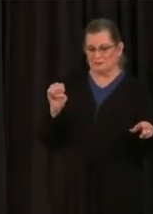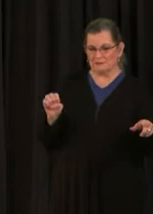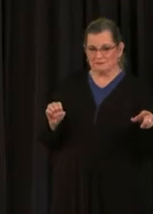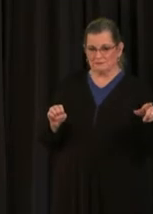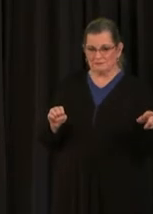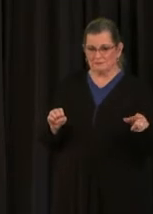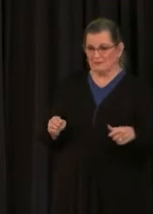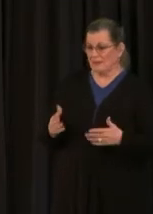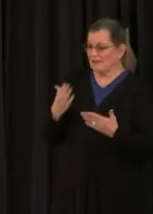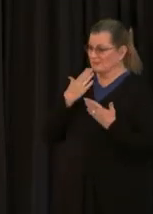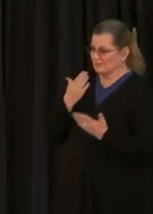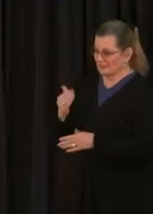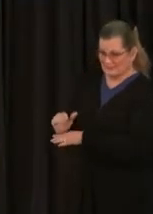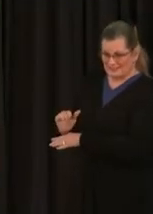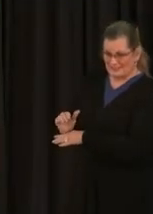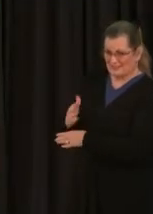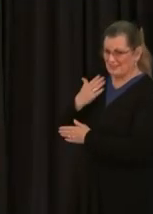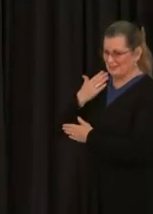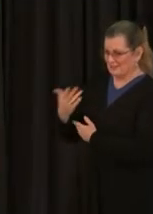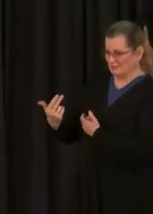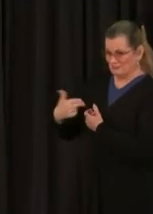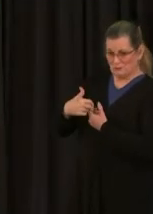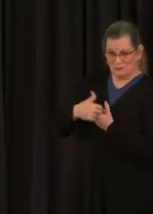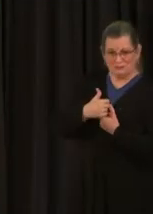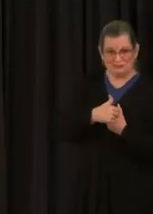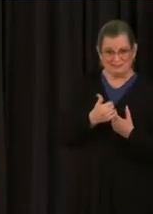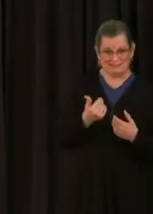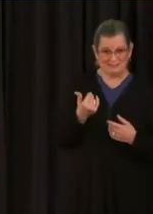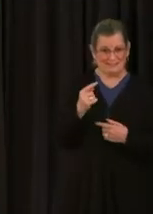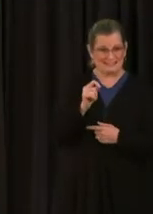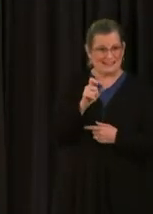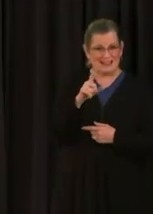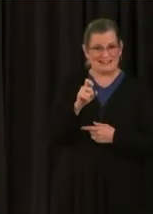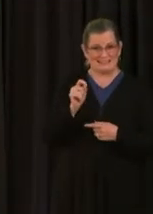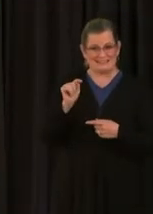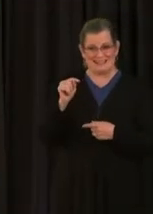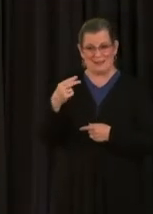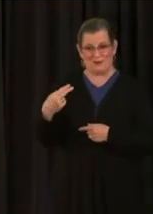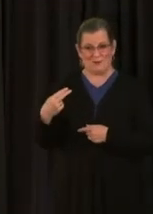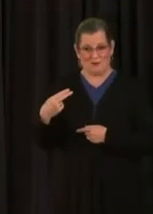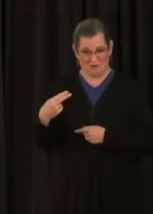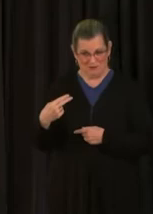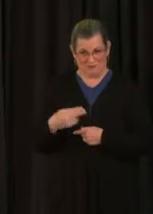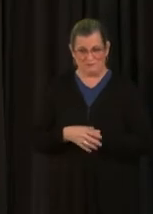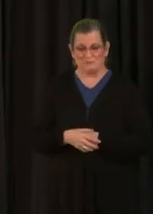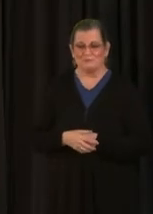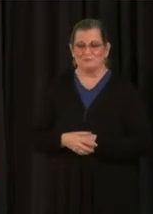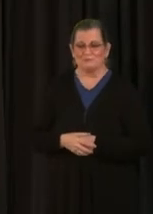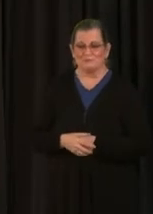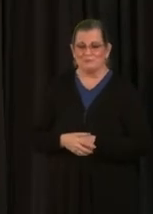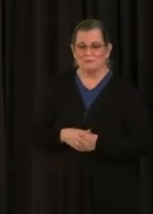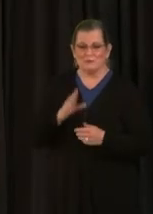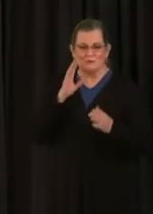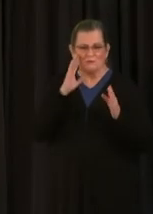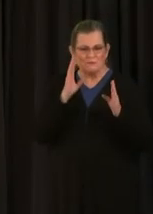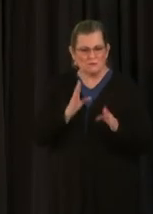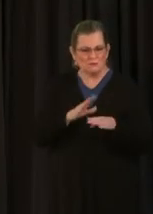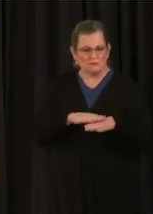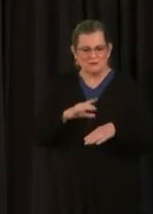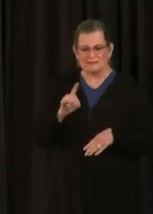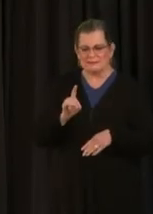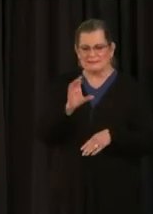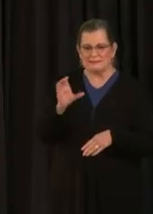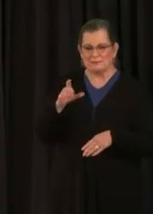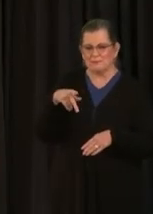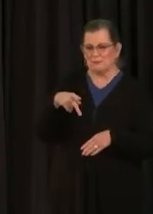evening. Thank you for joining this evening's TeleTownHall. We're pleased to focus on DC Public Schools and our